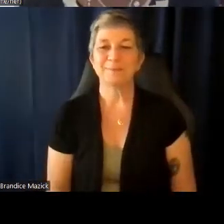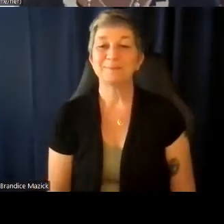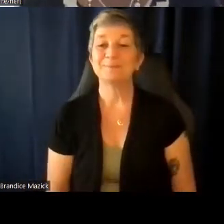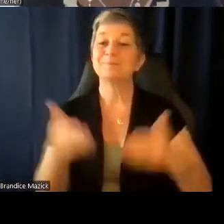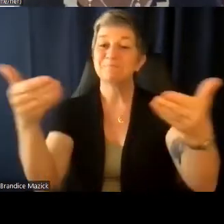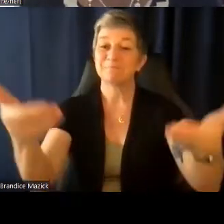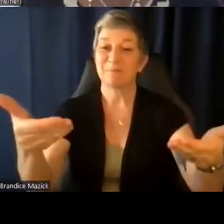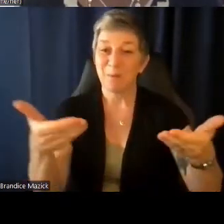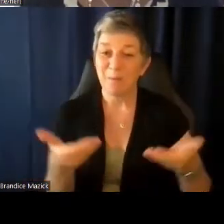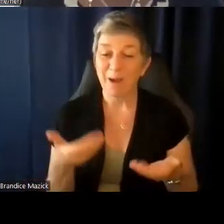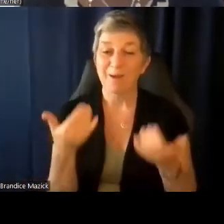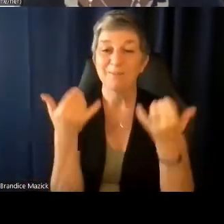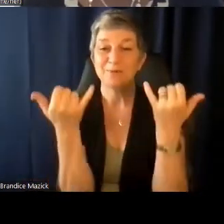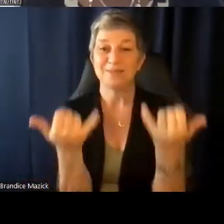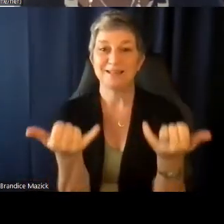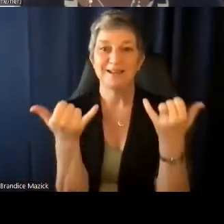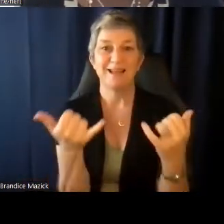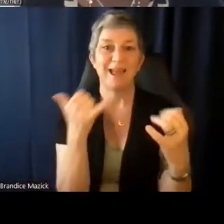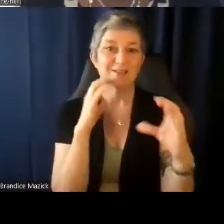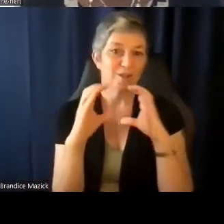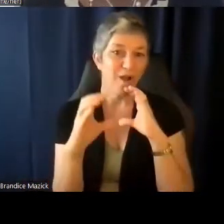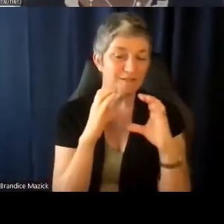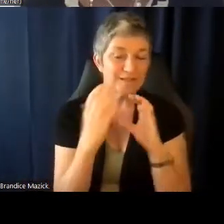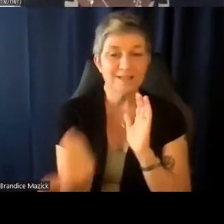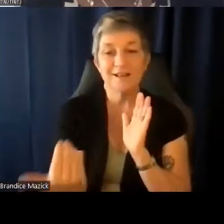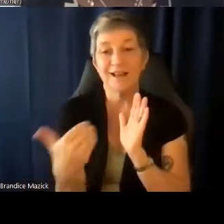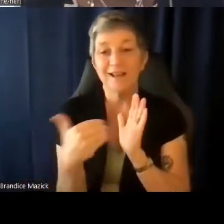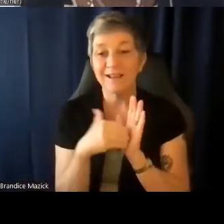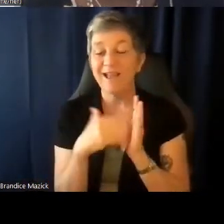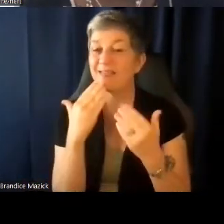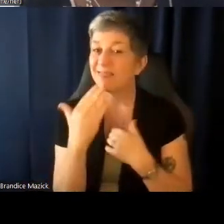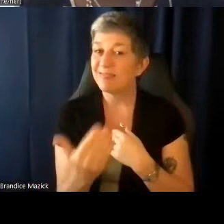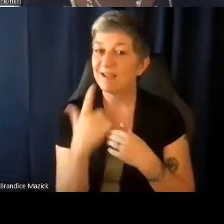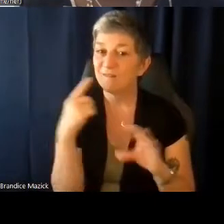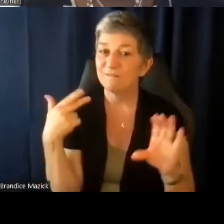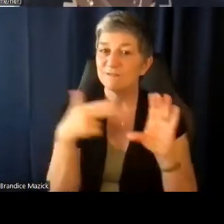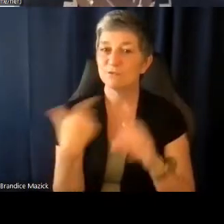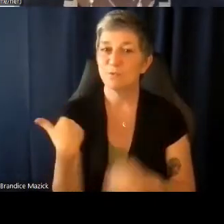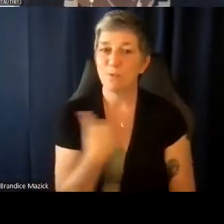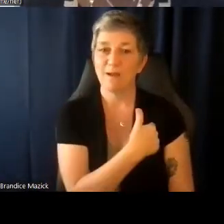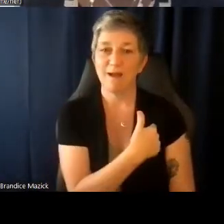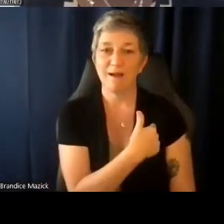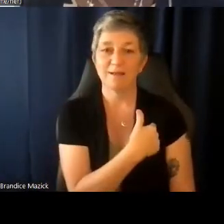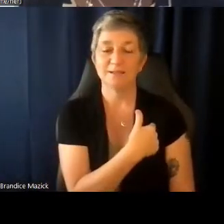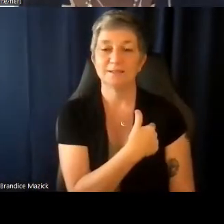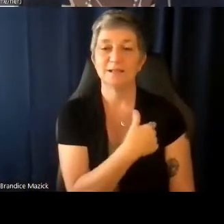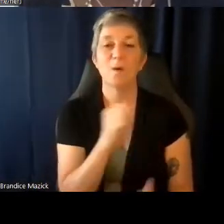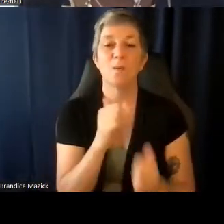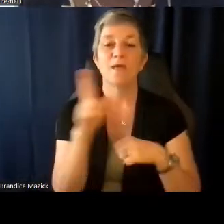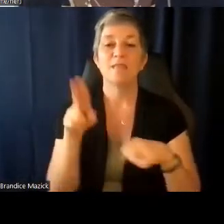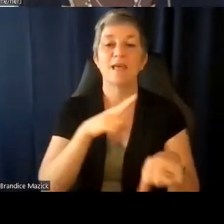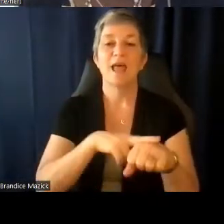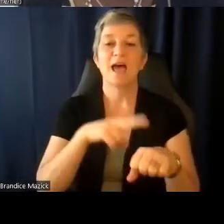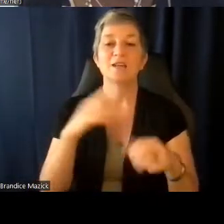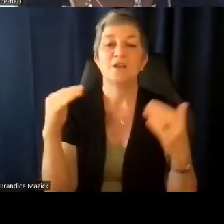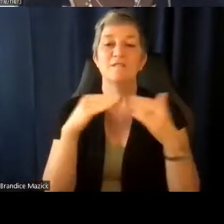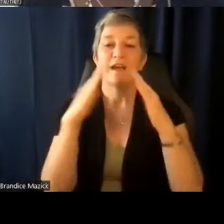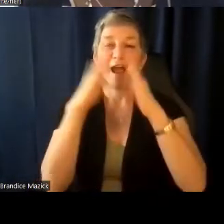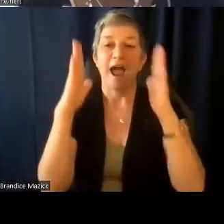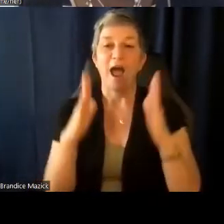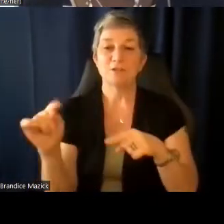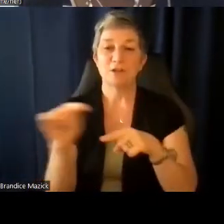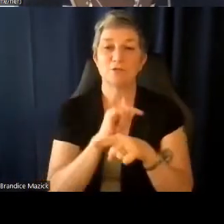Welcome to today's conversation again, and thank you for joining us with the National Fair Housing Training